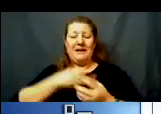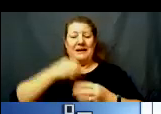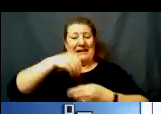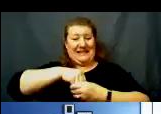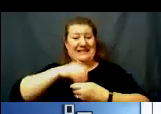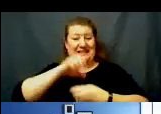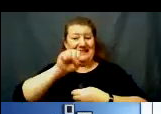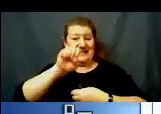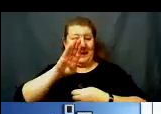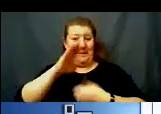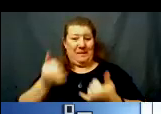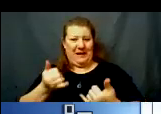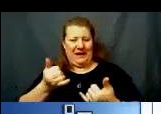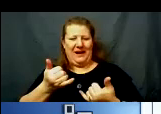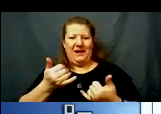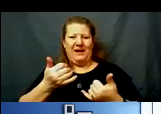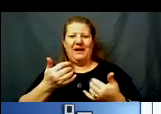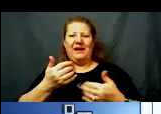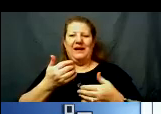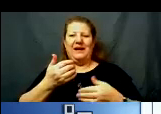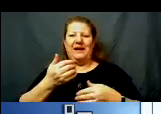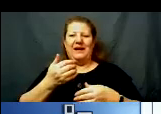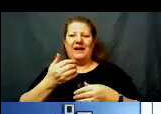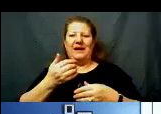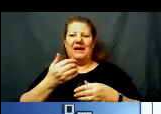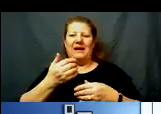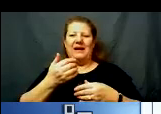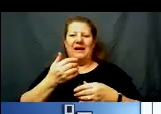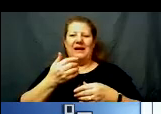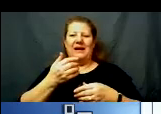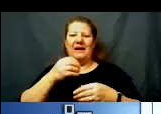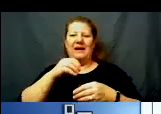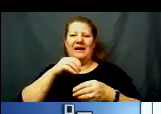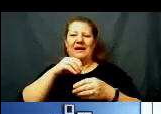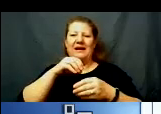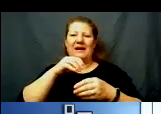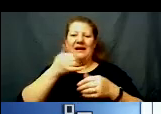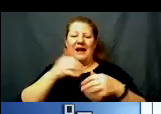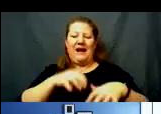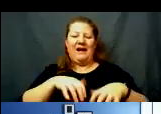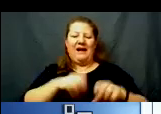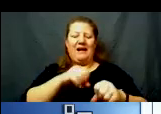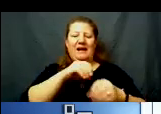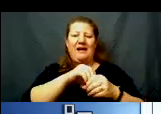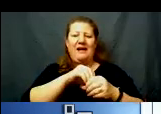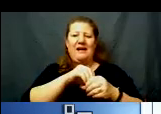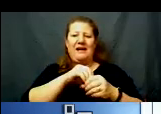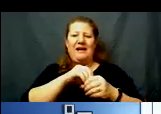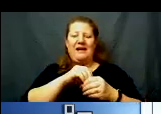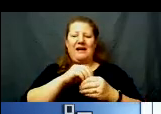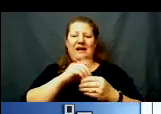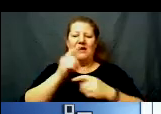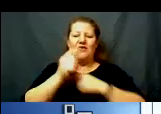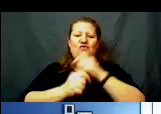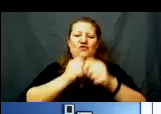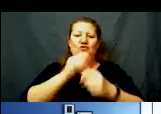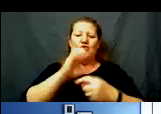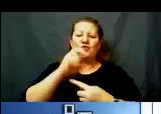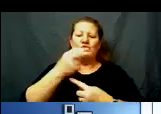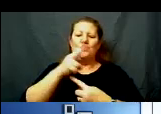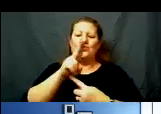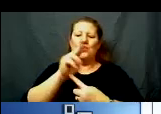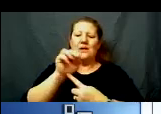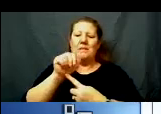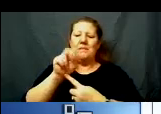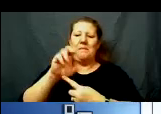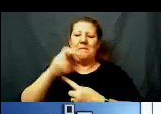which is occupied, unceded traditional lands of the indigenous Chumash people. The Chumash territory,